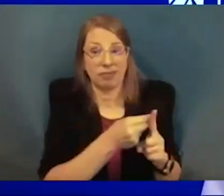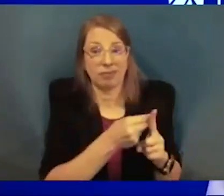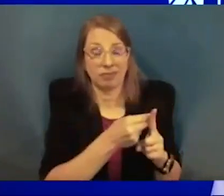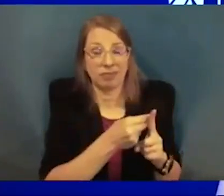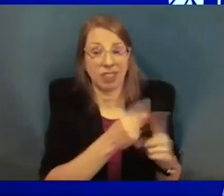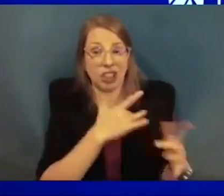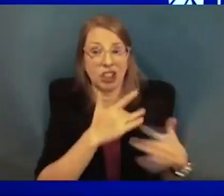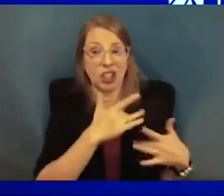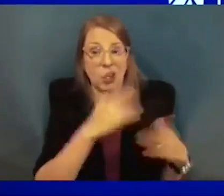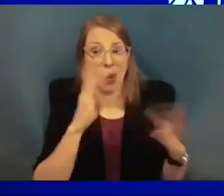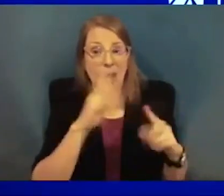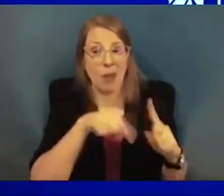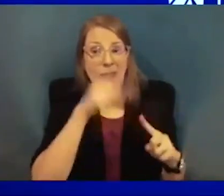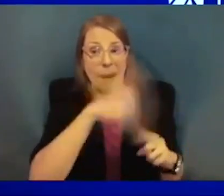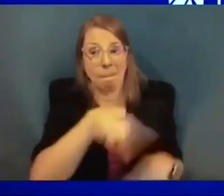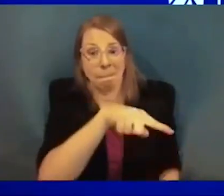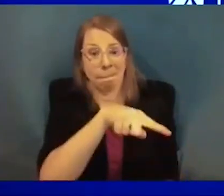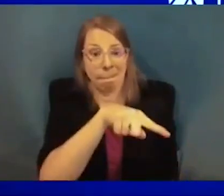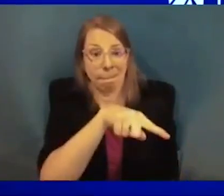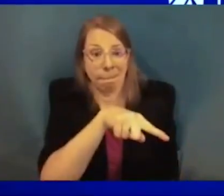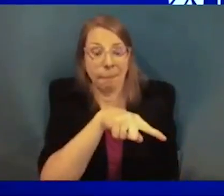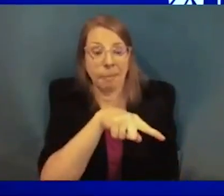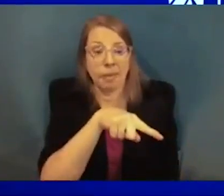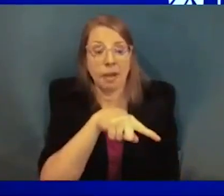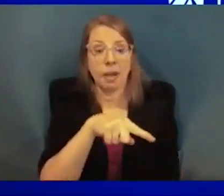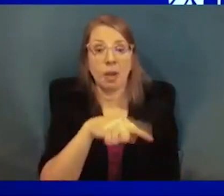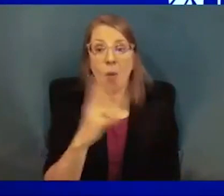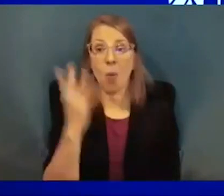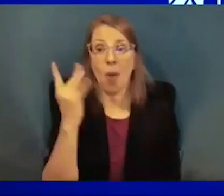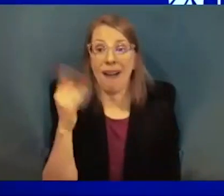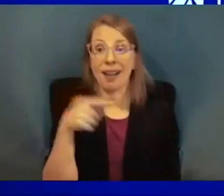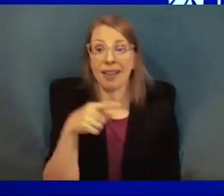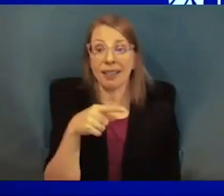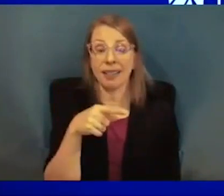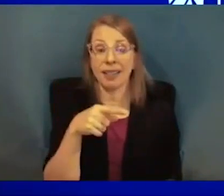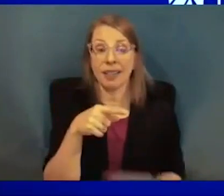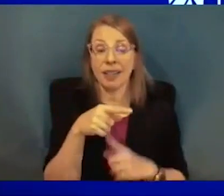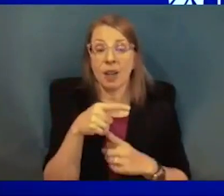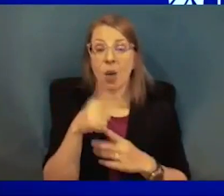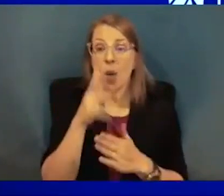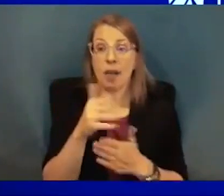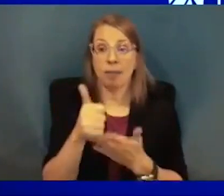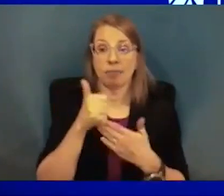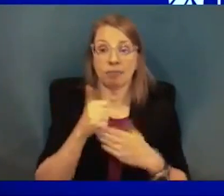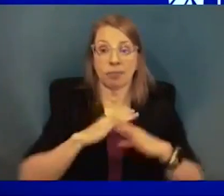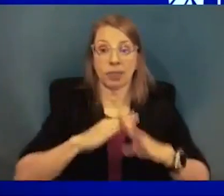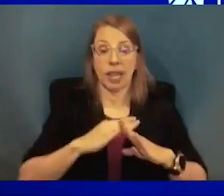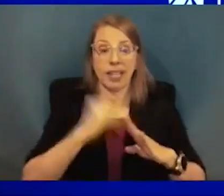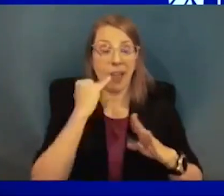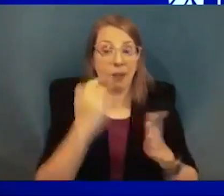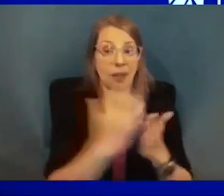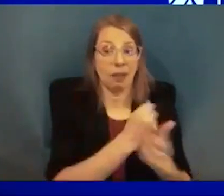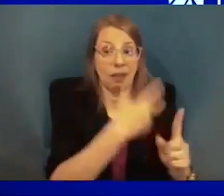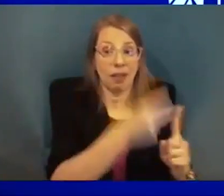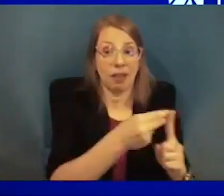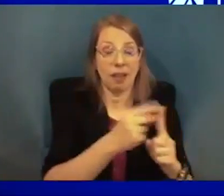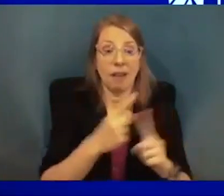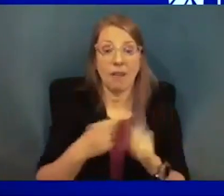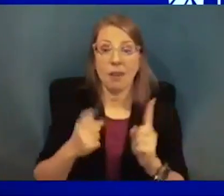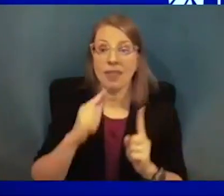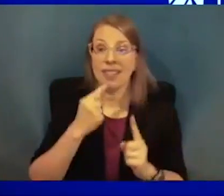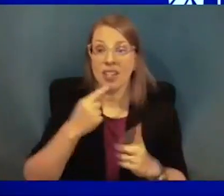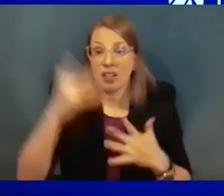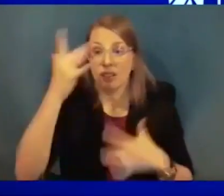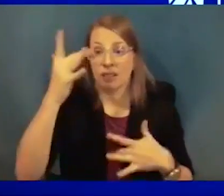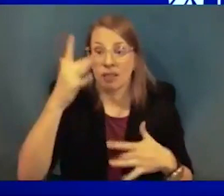Because that will overall, number one, help you as an individual, protect you from severe disease and hospitalization and long COVID, but